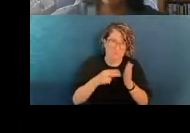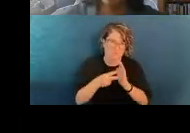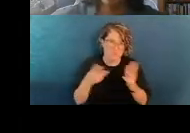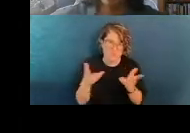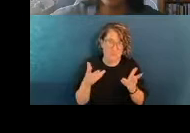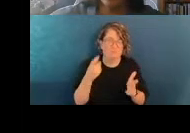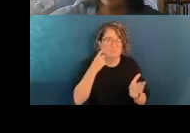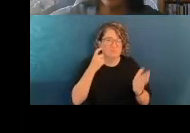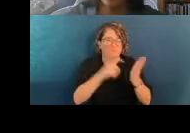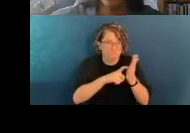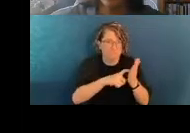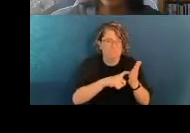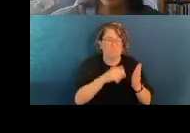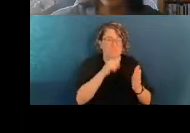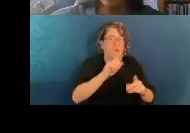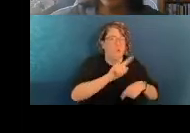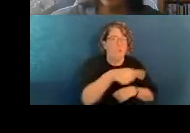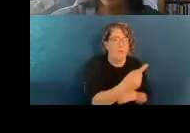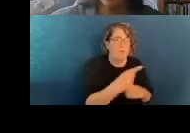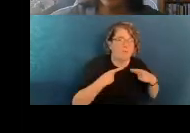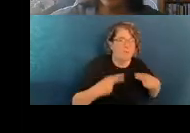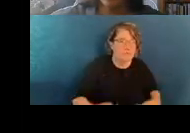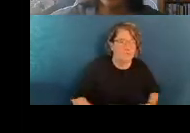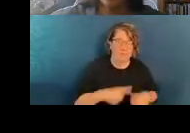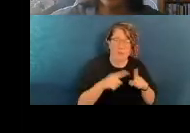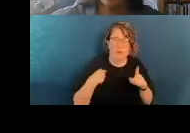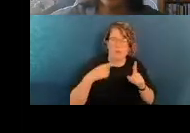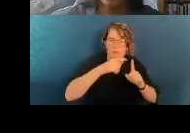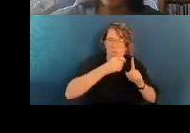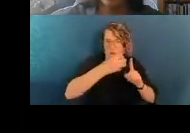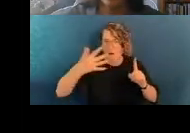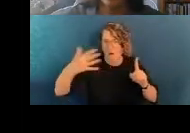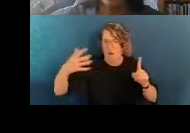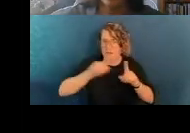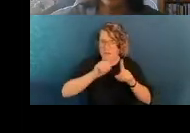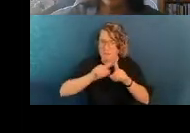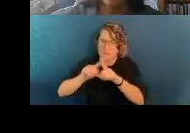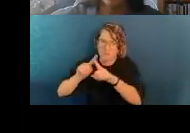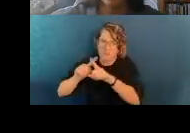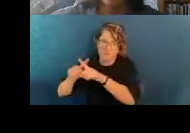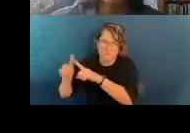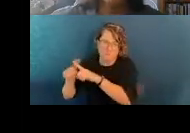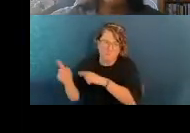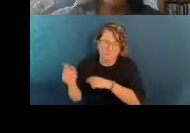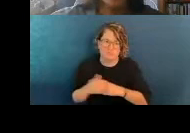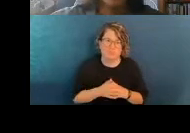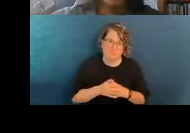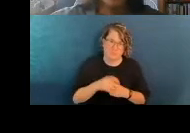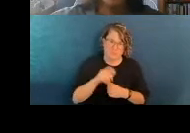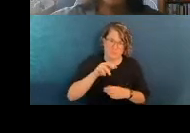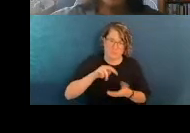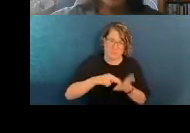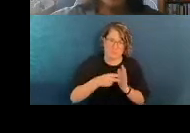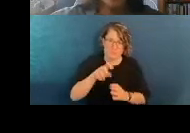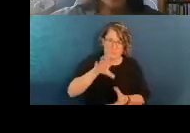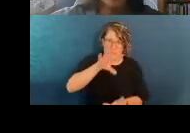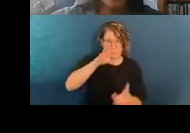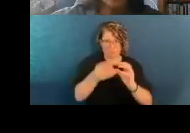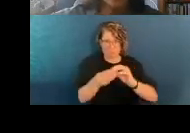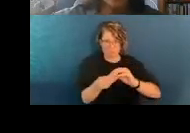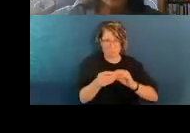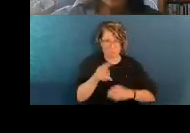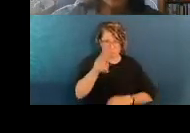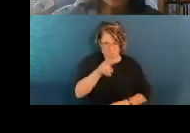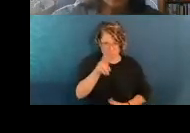physical elements to include a range of factors that influence health holistically, including physical,